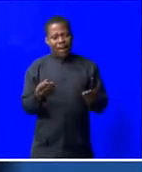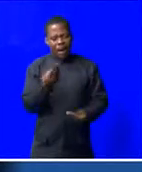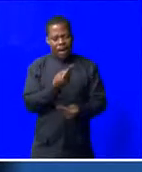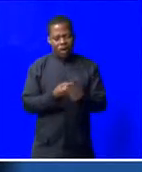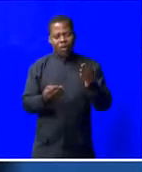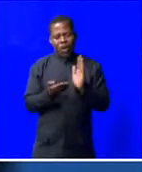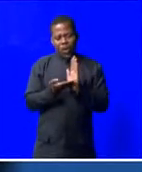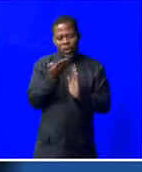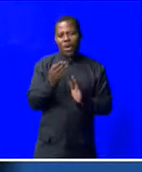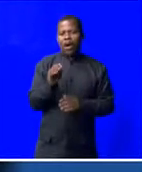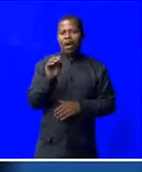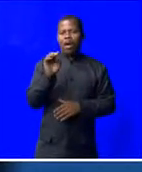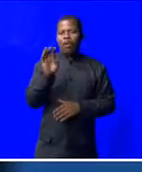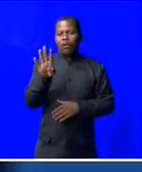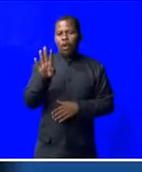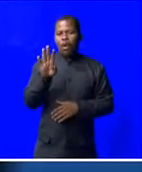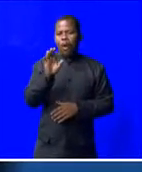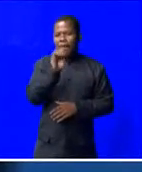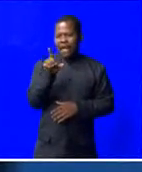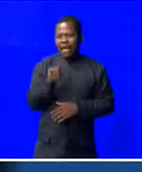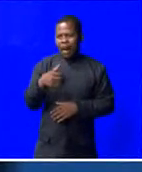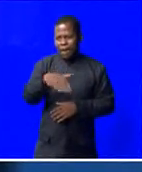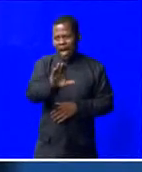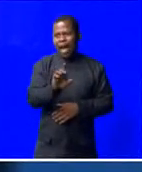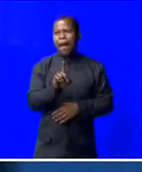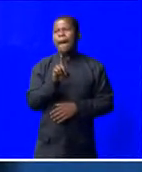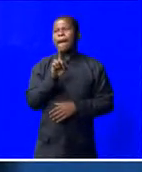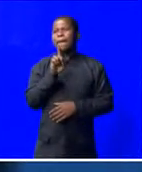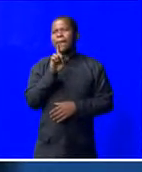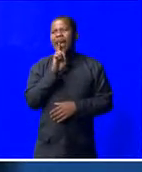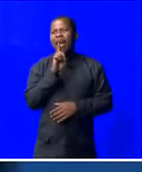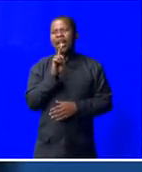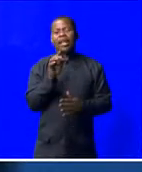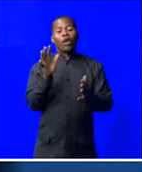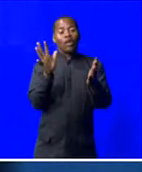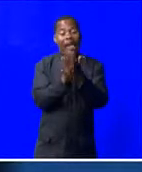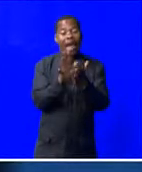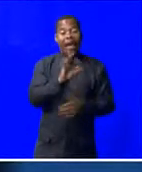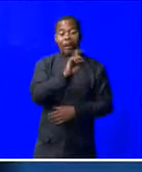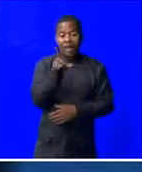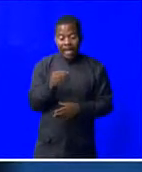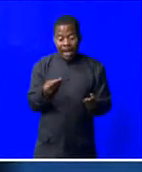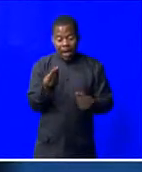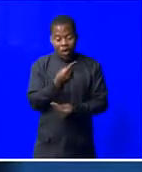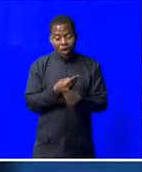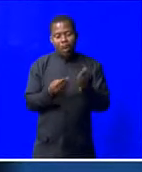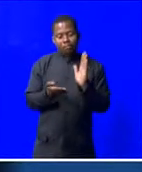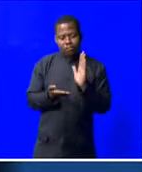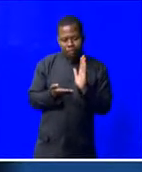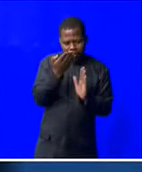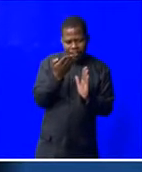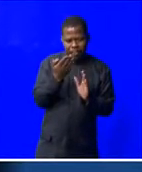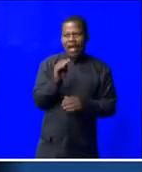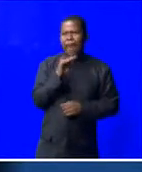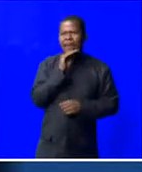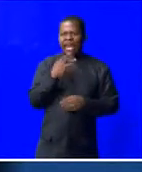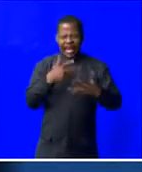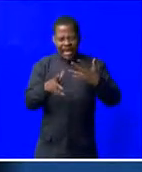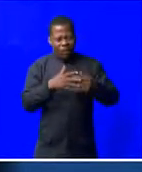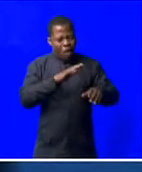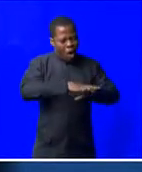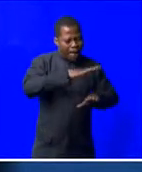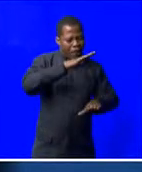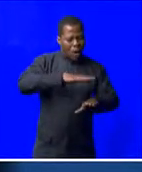kodwa vele fanele simbheka leka ku 10% mase sikhona kufika ma 10% khona itaw sita